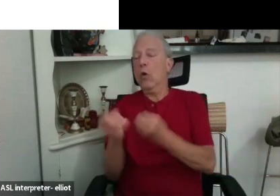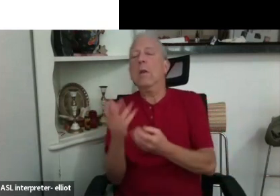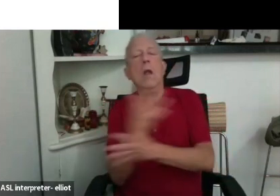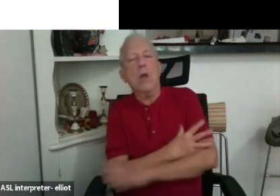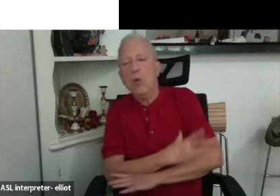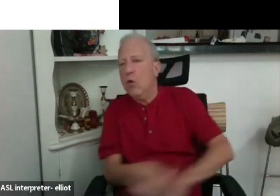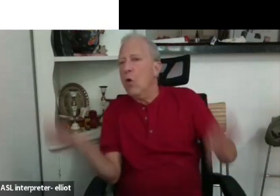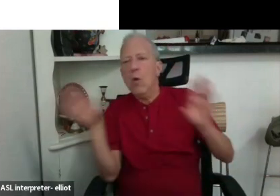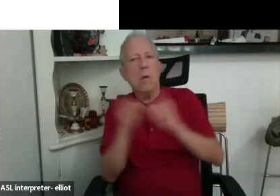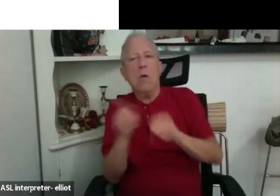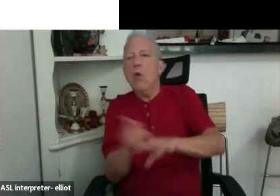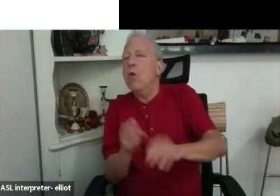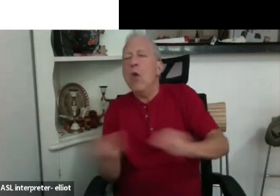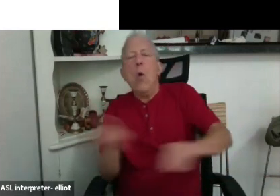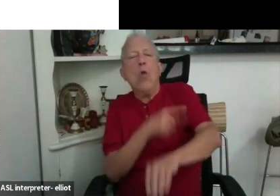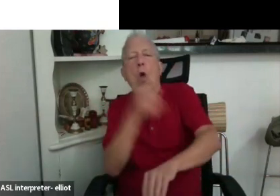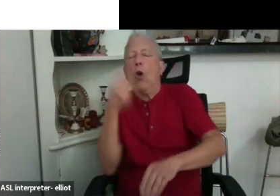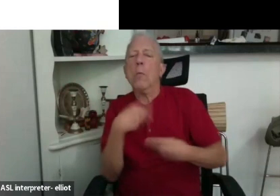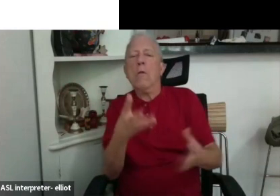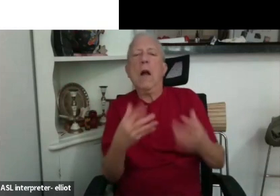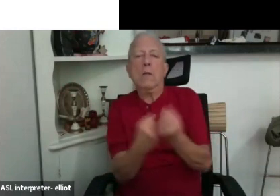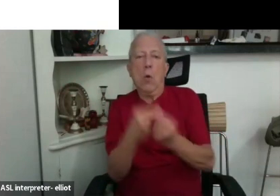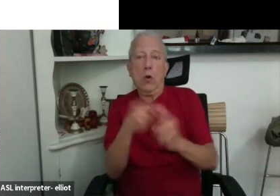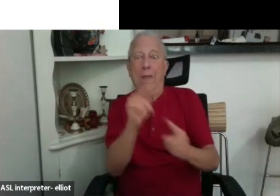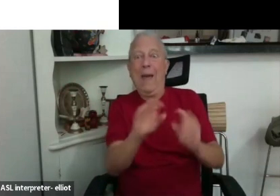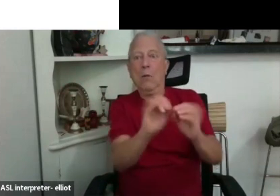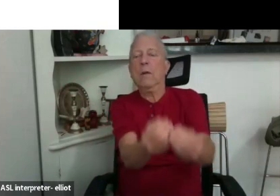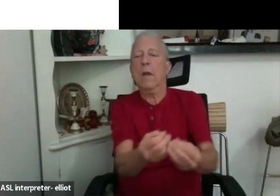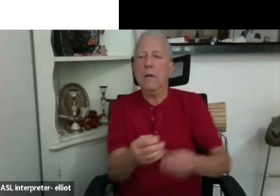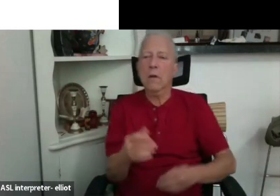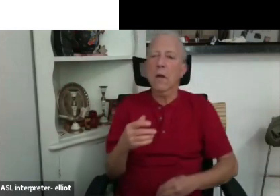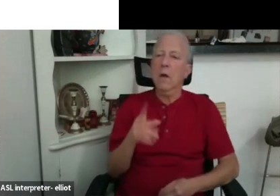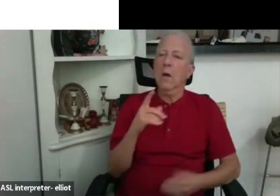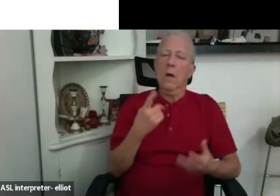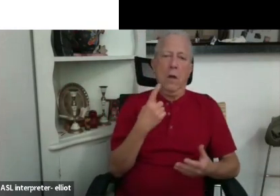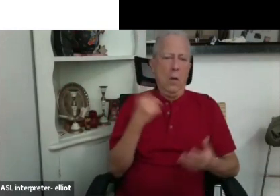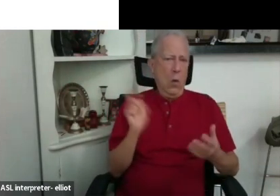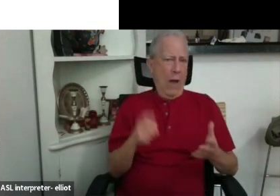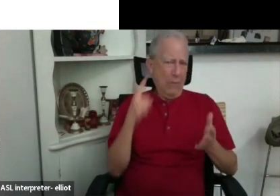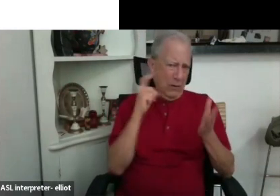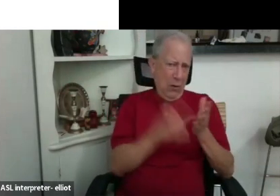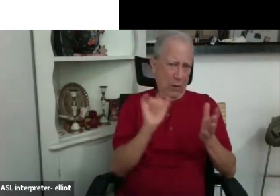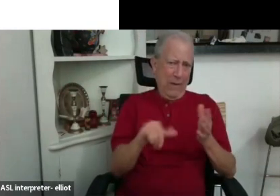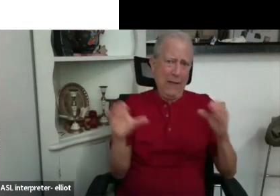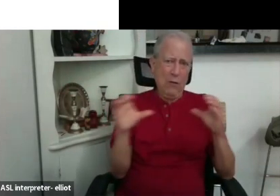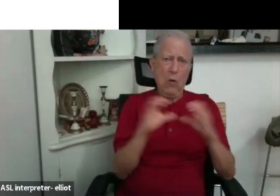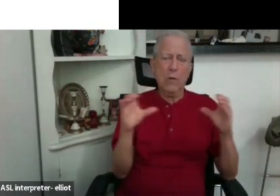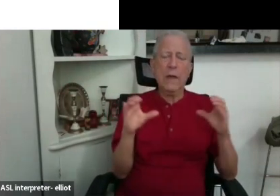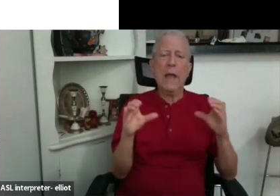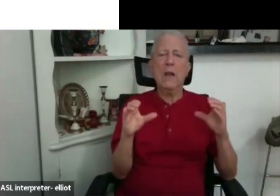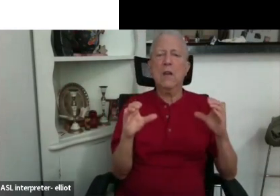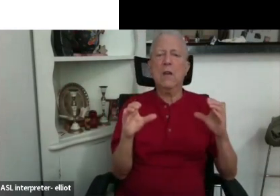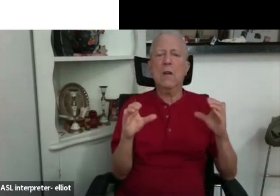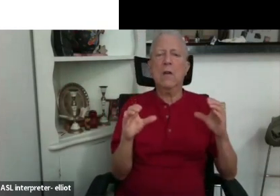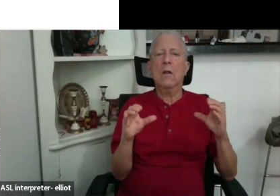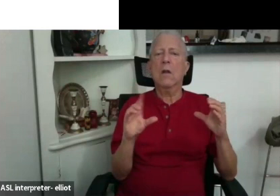that organization. One thing to note here is that the certification